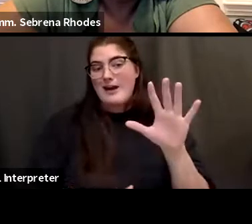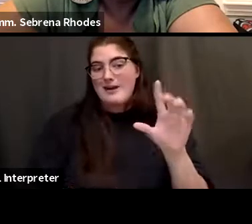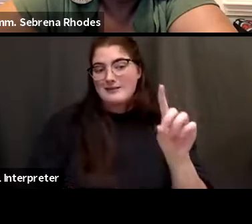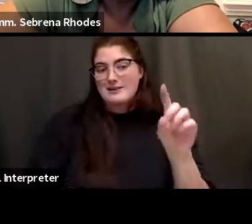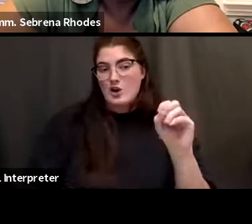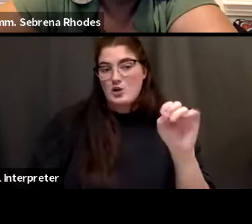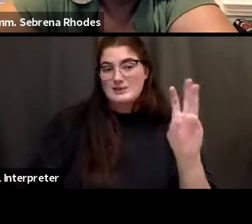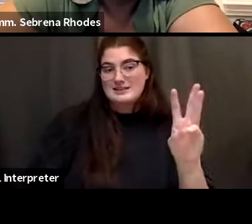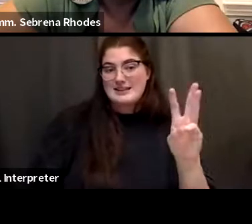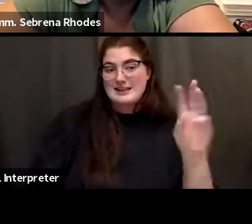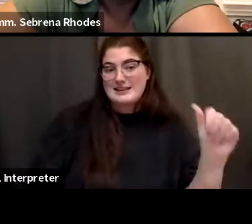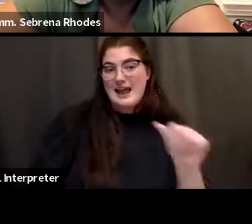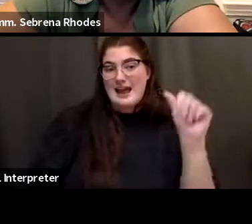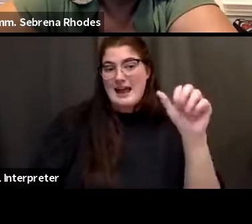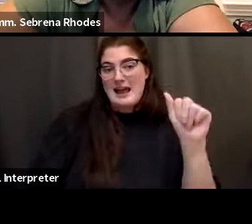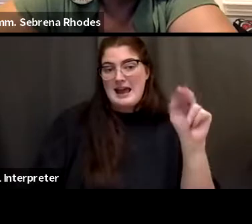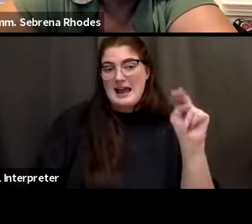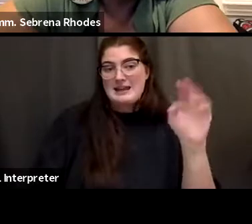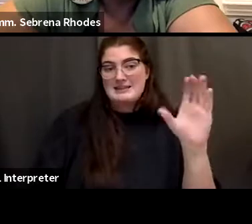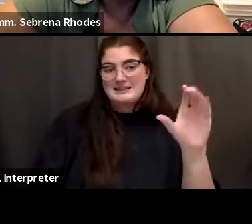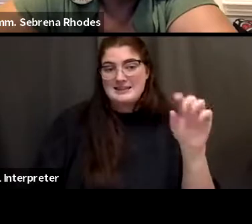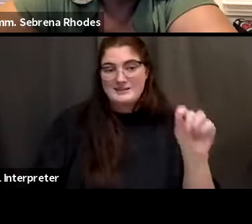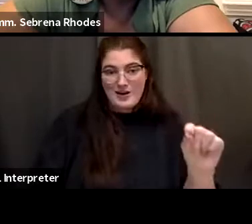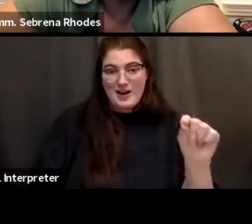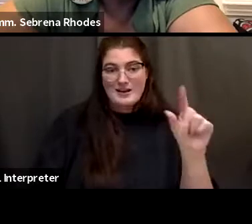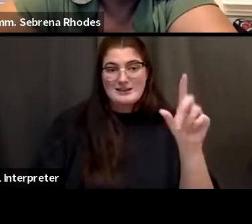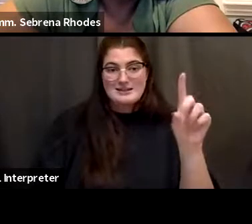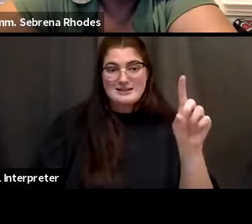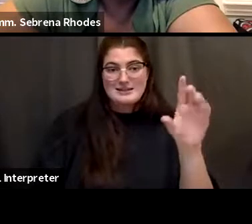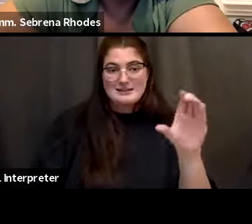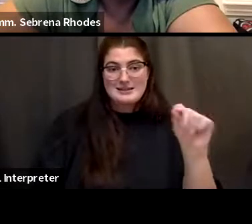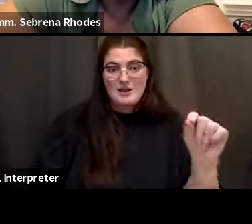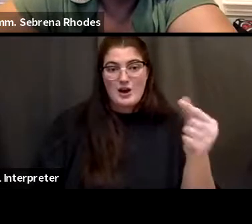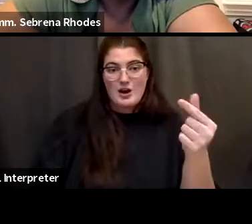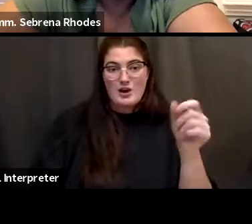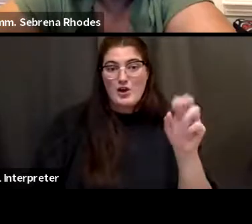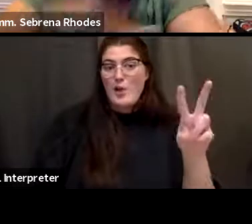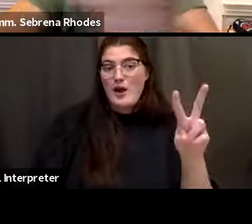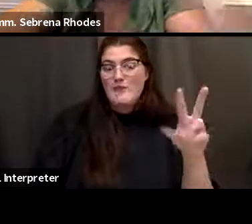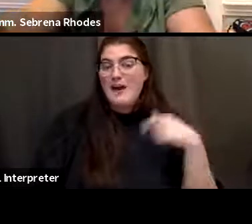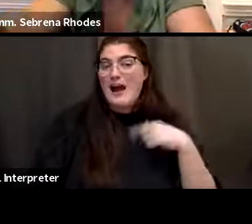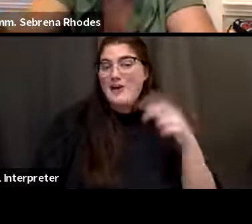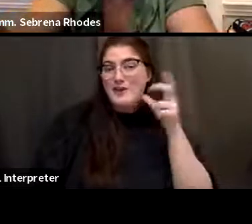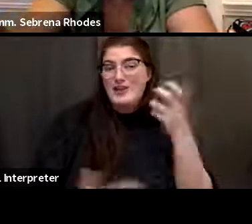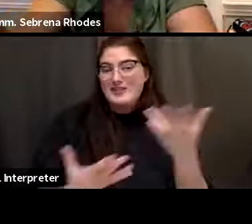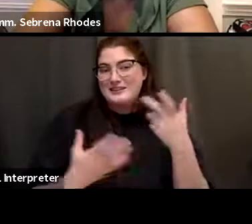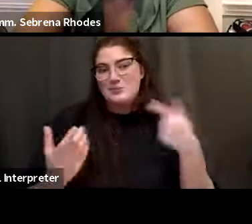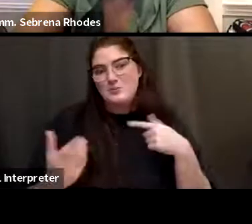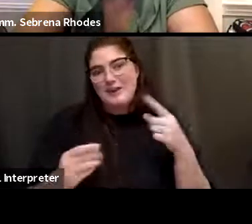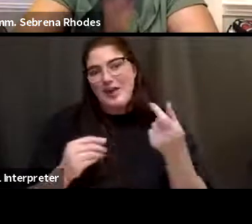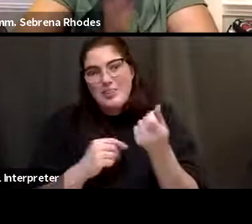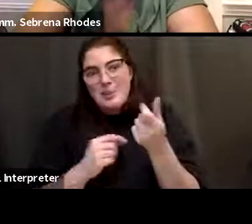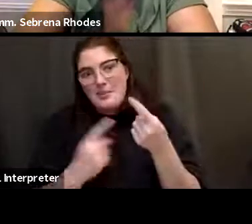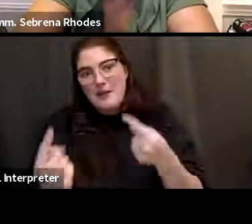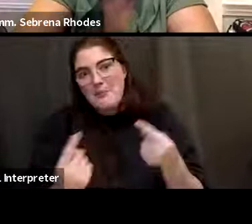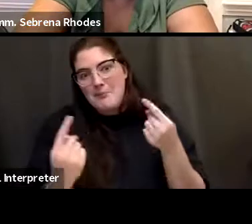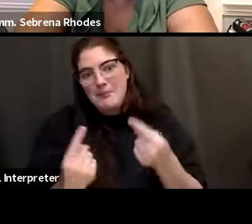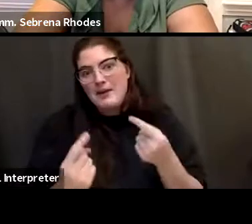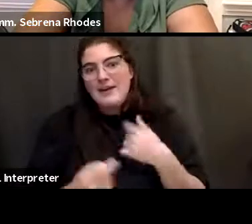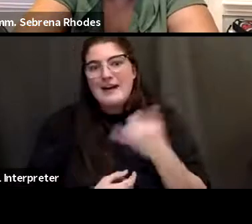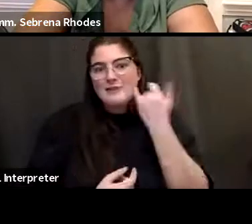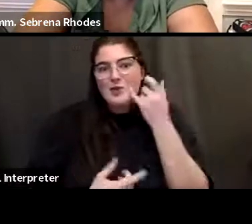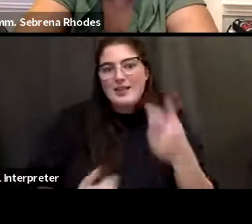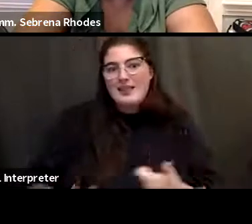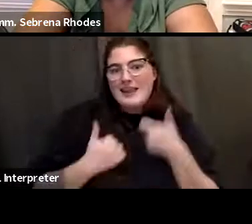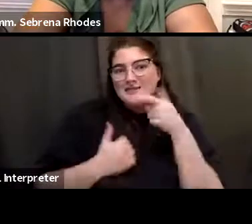5D06@anc.dc.gov. But I'm hearing that this one is going to be a little bit contentious. So I just want to give everybody fair notice and attend if you live there, or even if you don't,